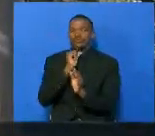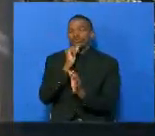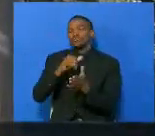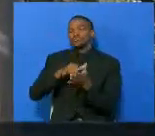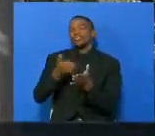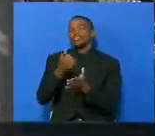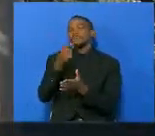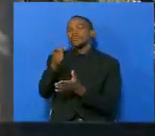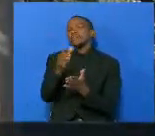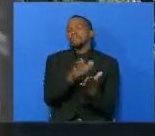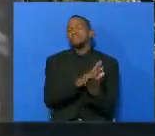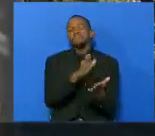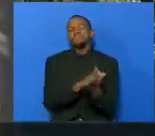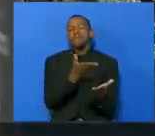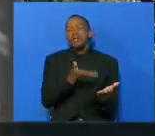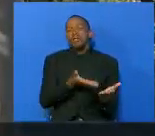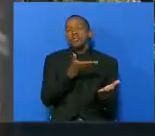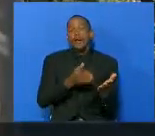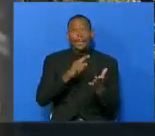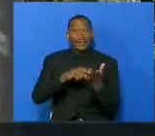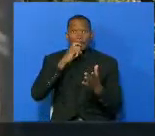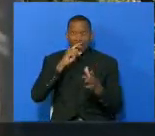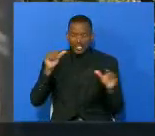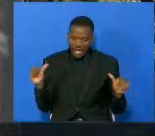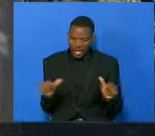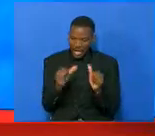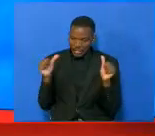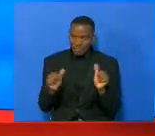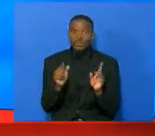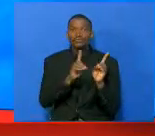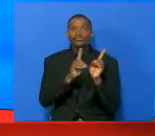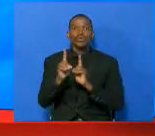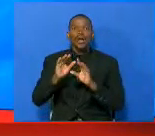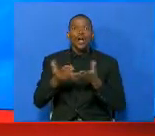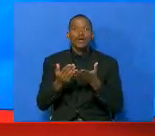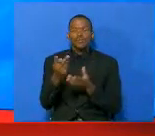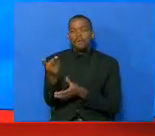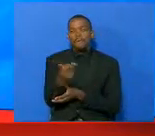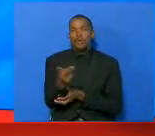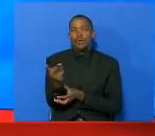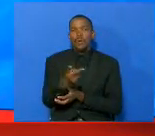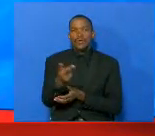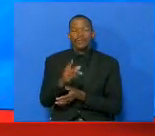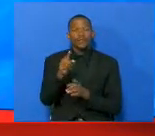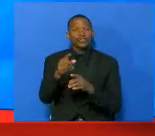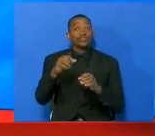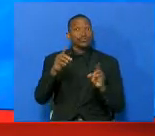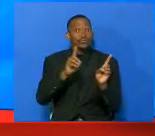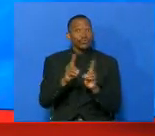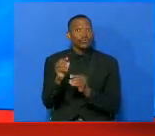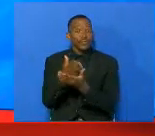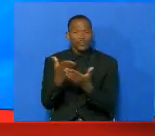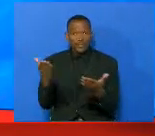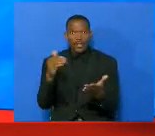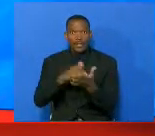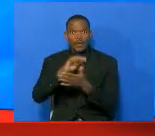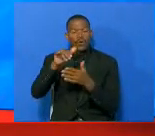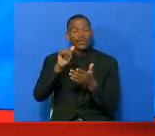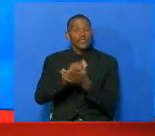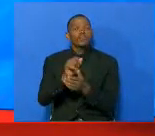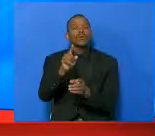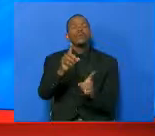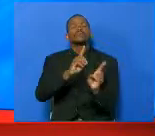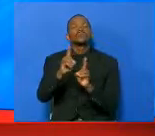fela ga pampiri a re go tsewa dikgato tse di lulameng tse di tla tsewang ke bobedi go kgontsha go diragatswa ga maitlamo